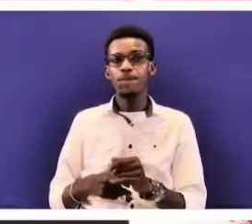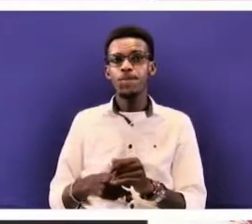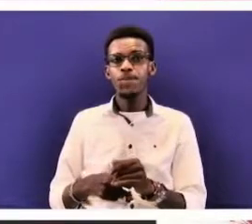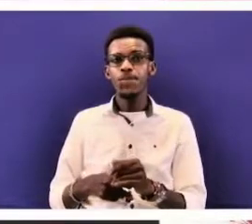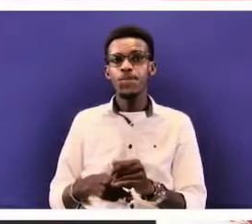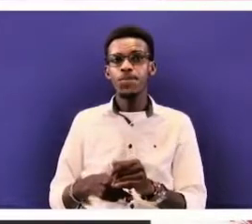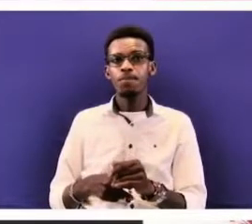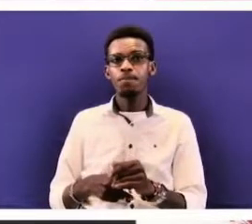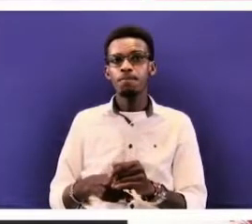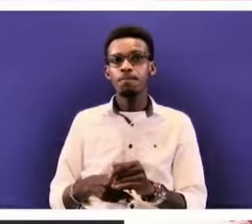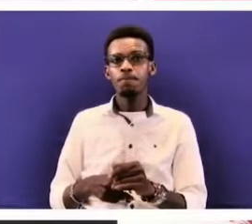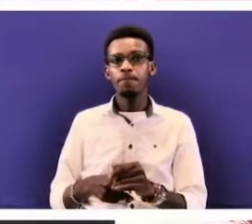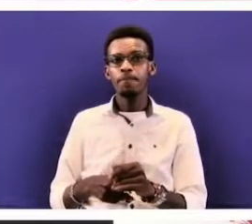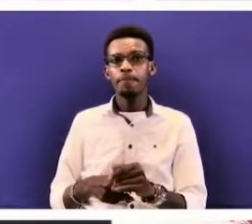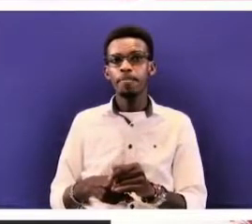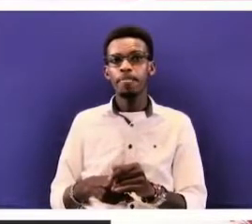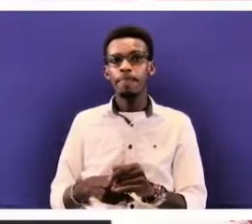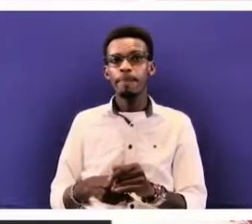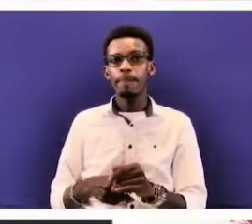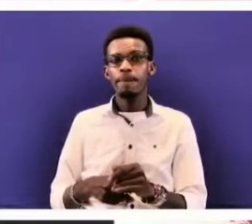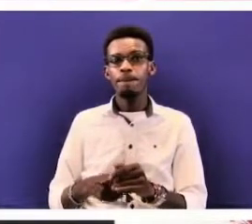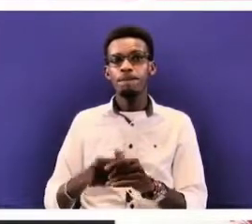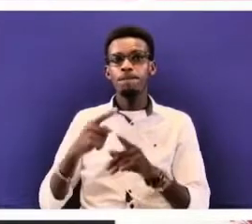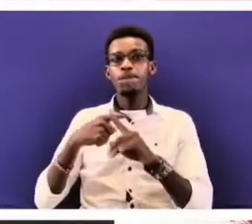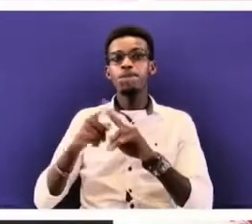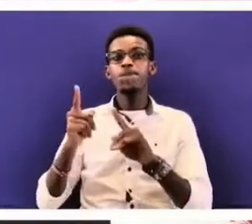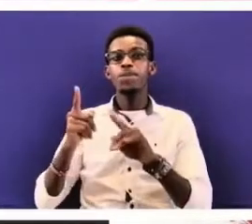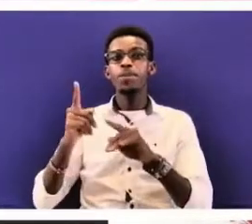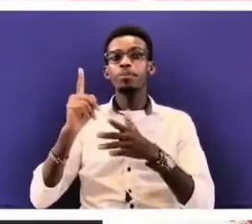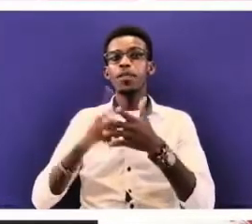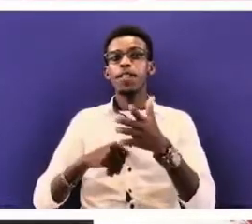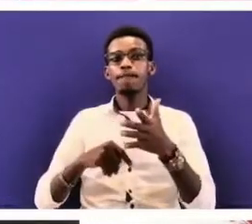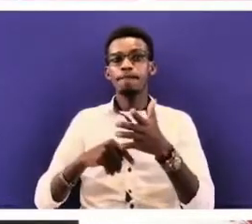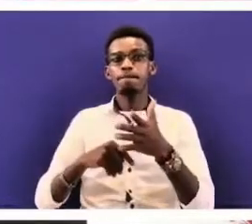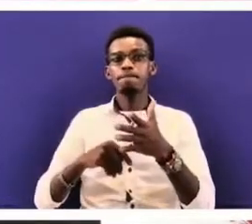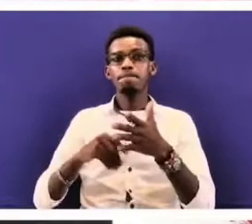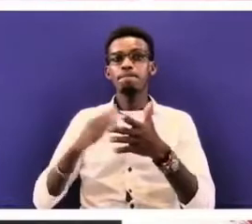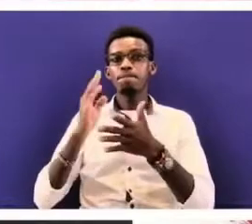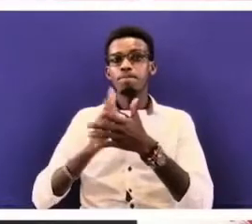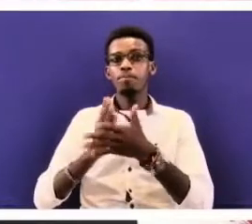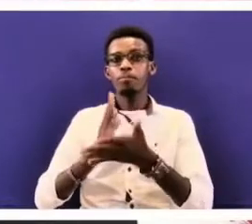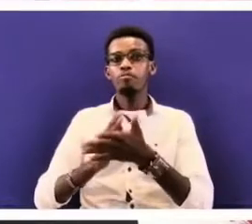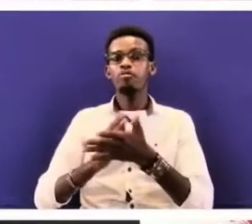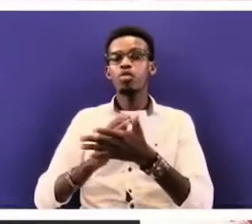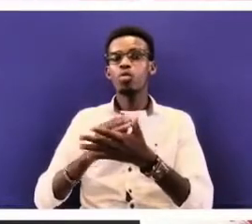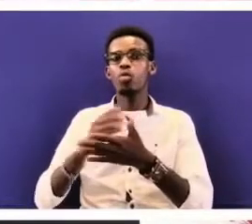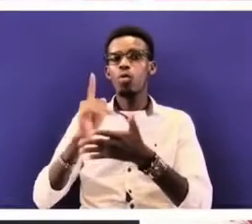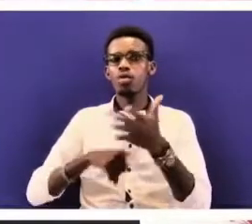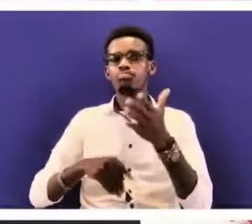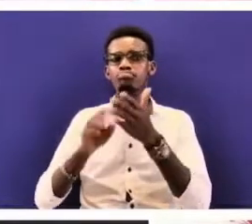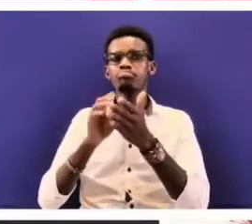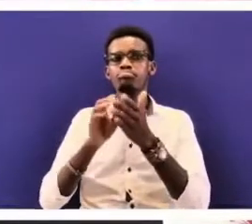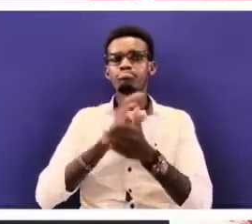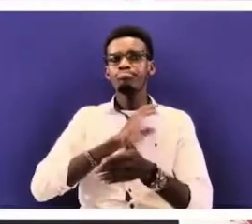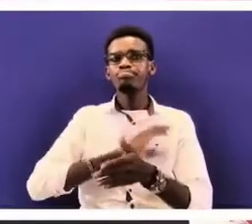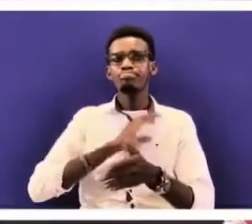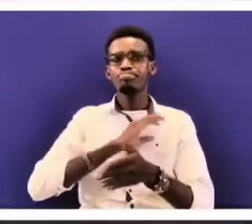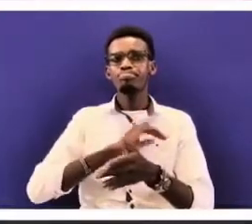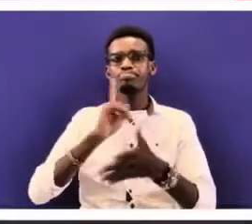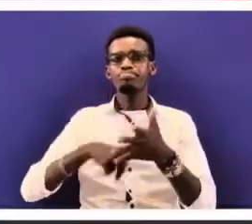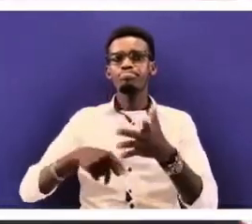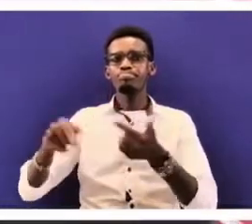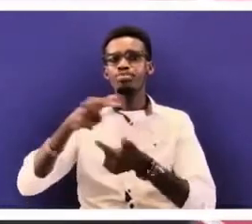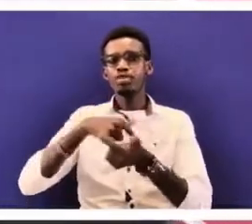you. But yet, I'm always assassinating the character of everyone that is around